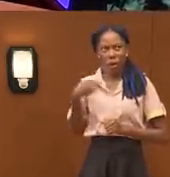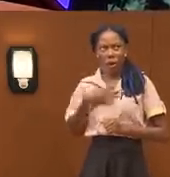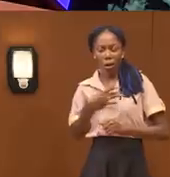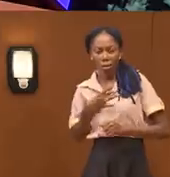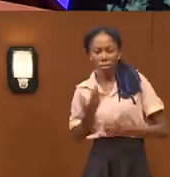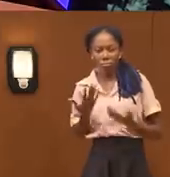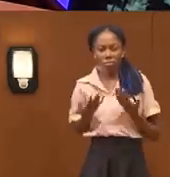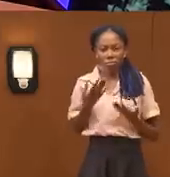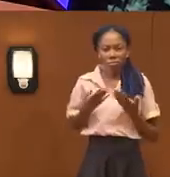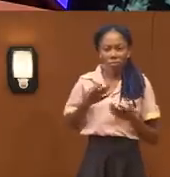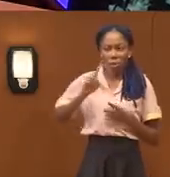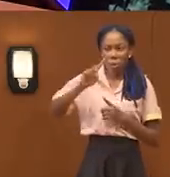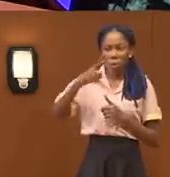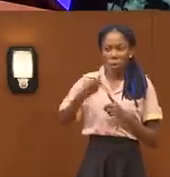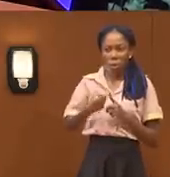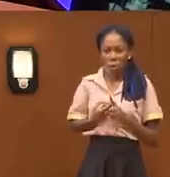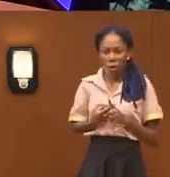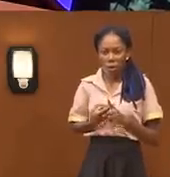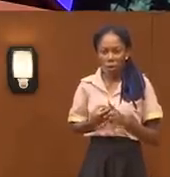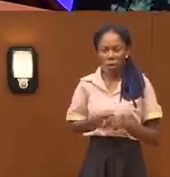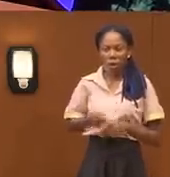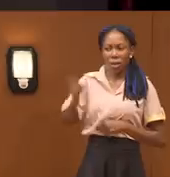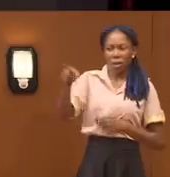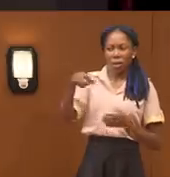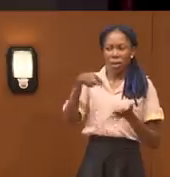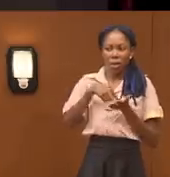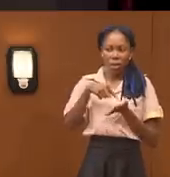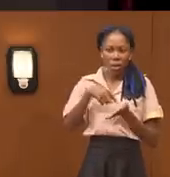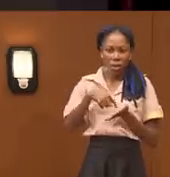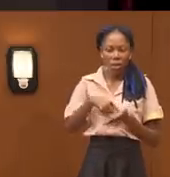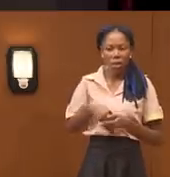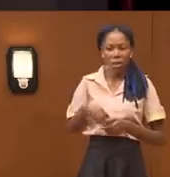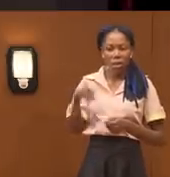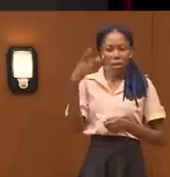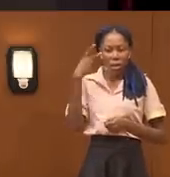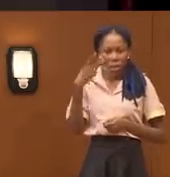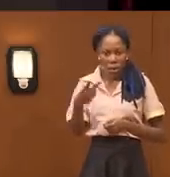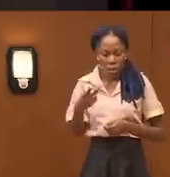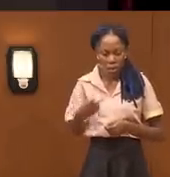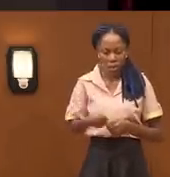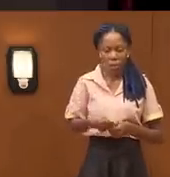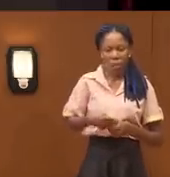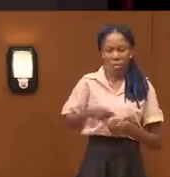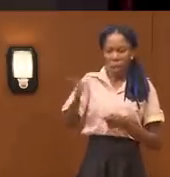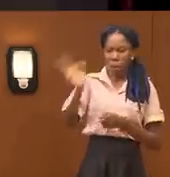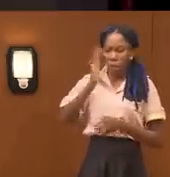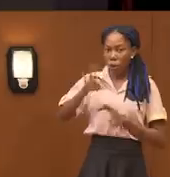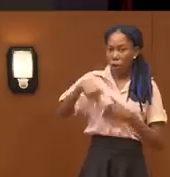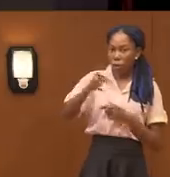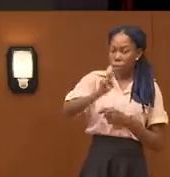1 month. Almost 1 month, in fact, why? 1 month, why I owe him? I tell him I'm sick this month. Next month, in July, I'll give him